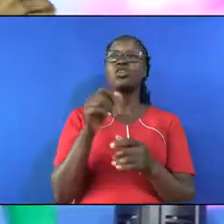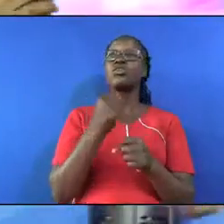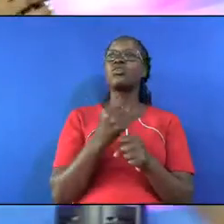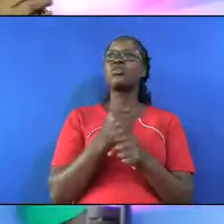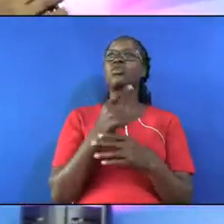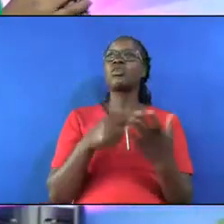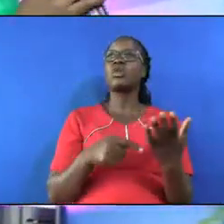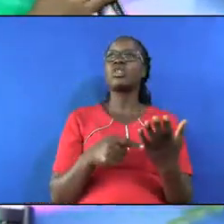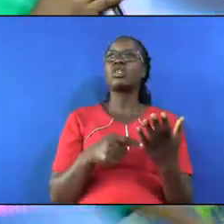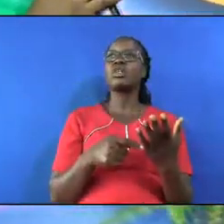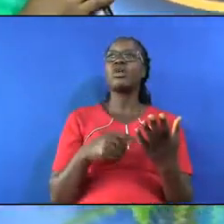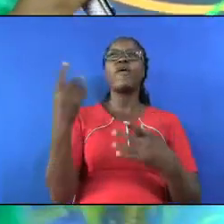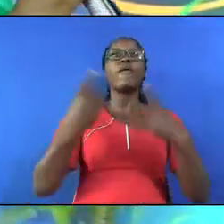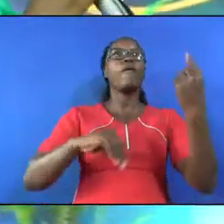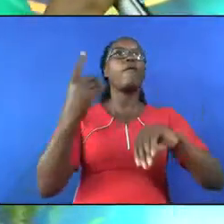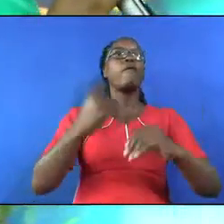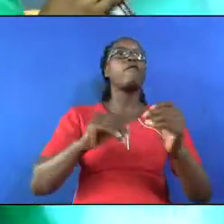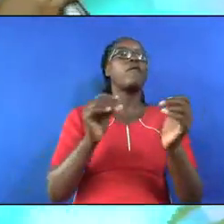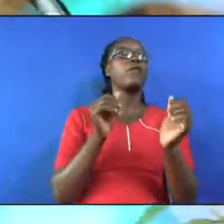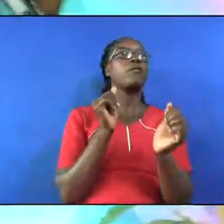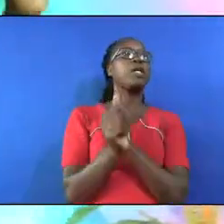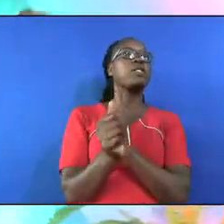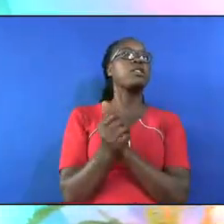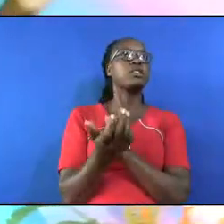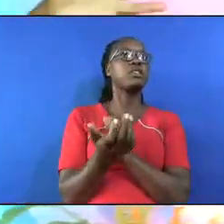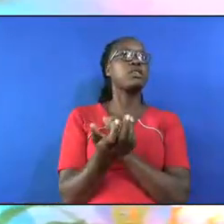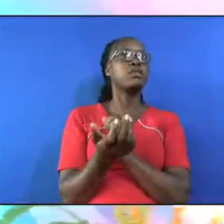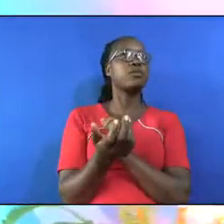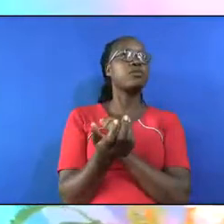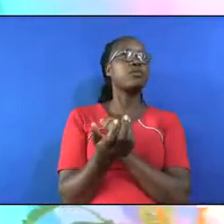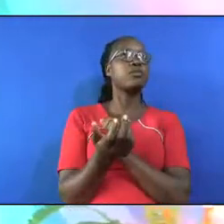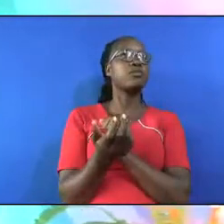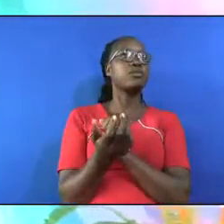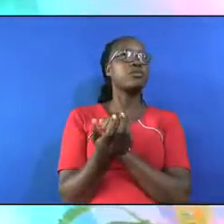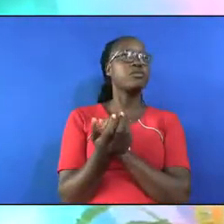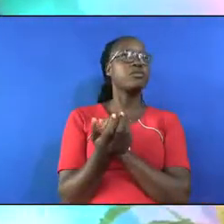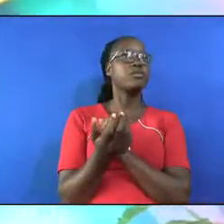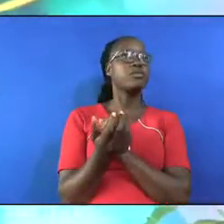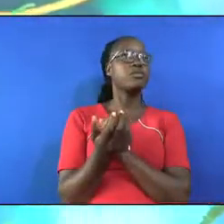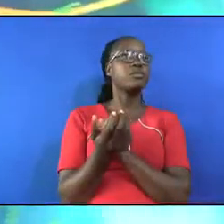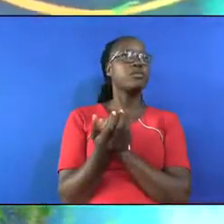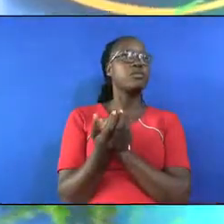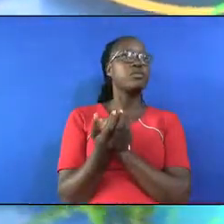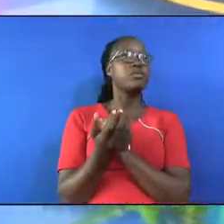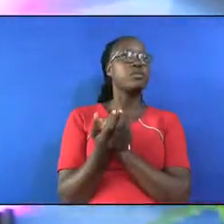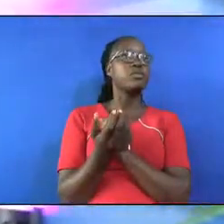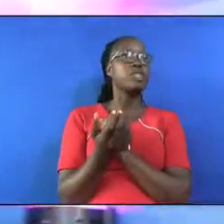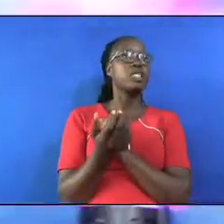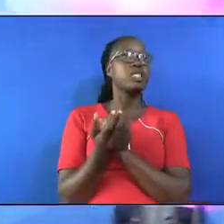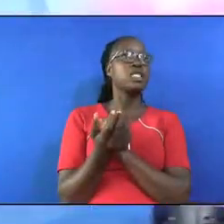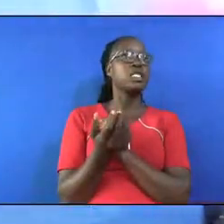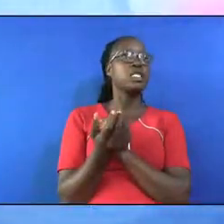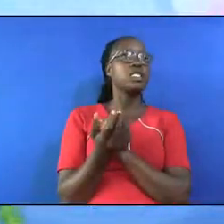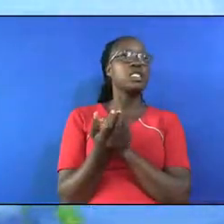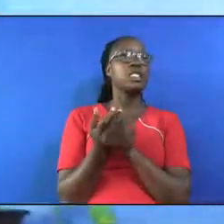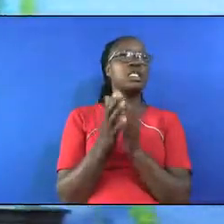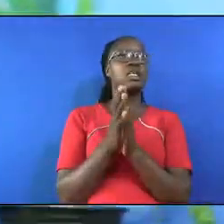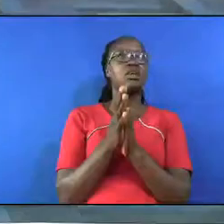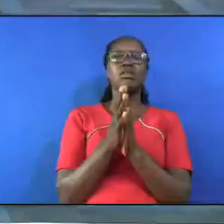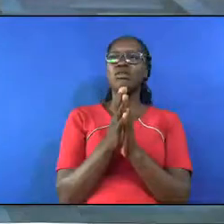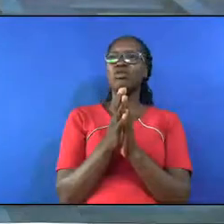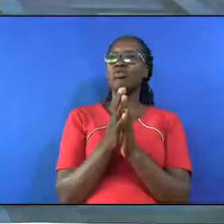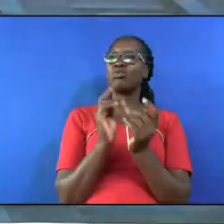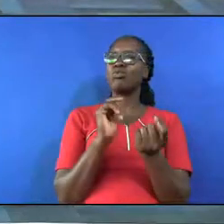do? You scold the child. You punish the child. You correct the child or discipline him or her in